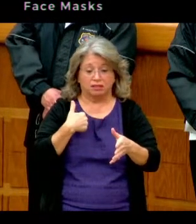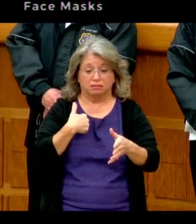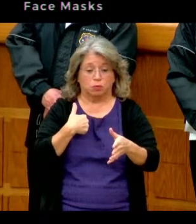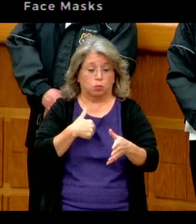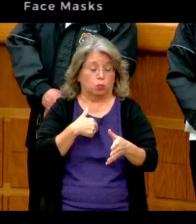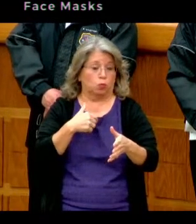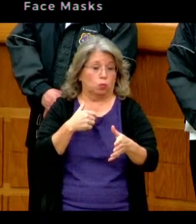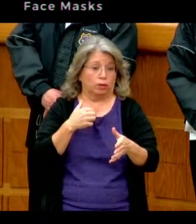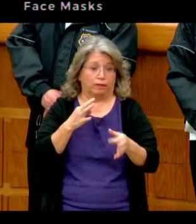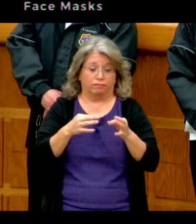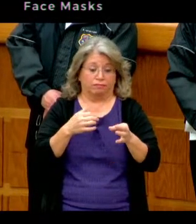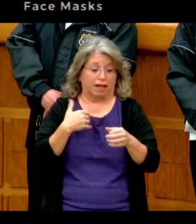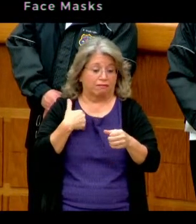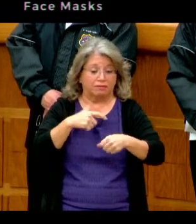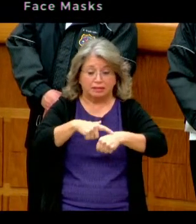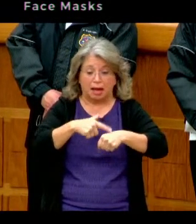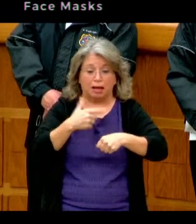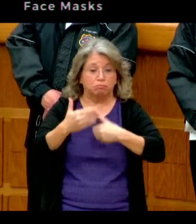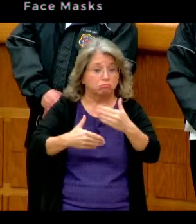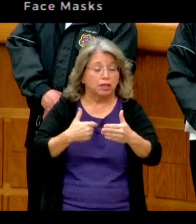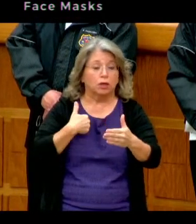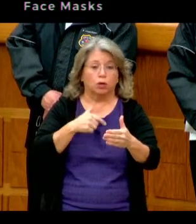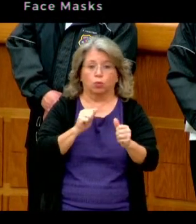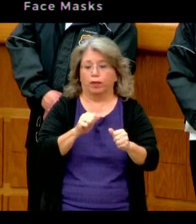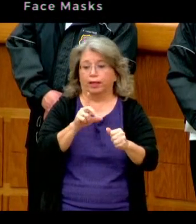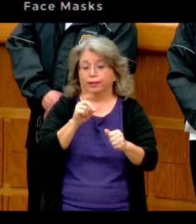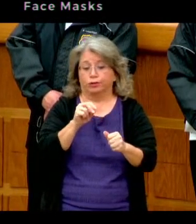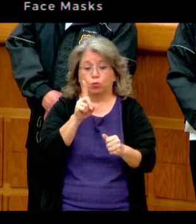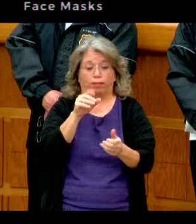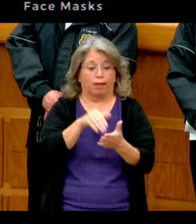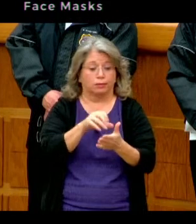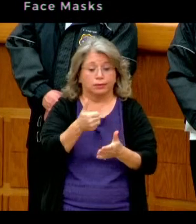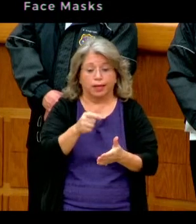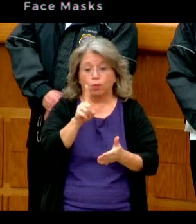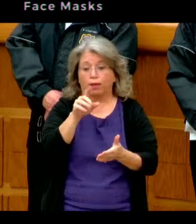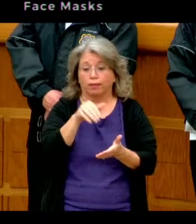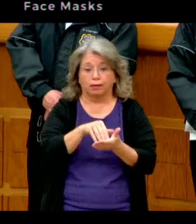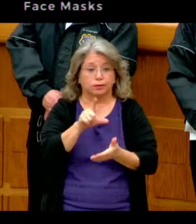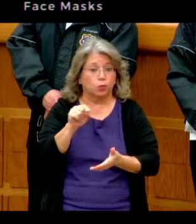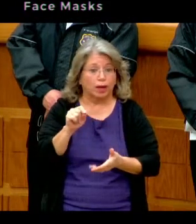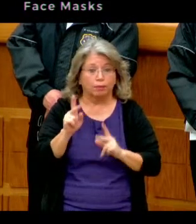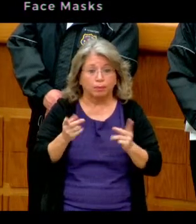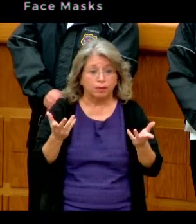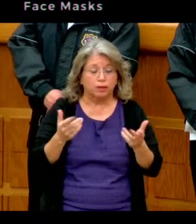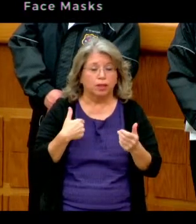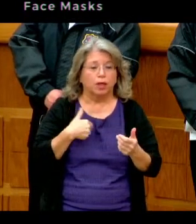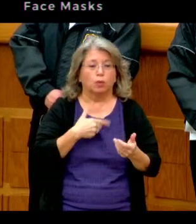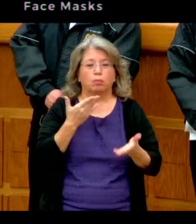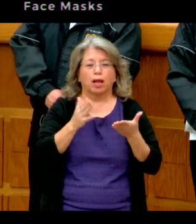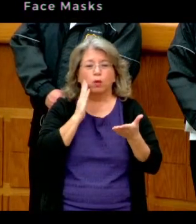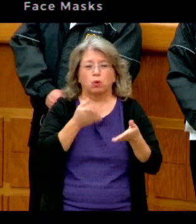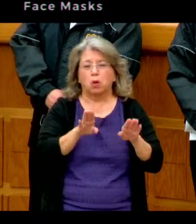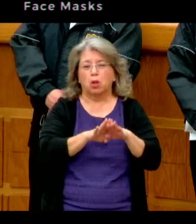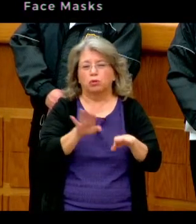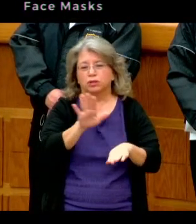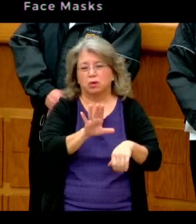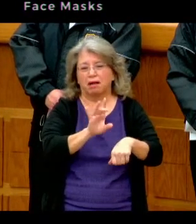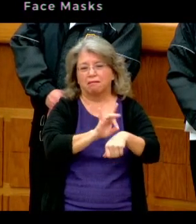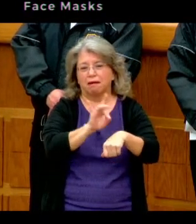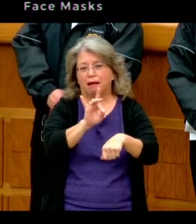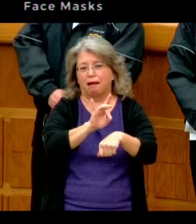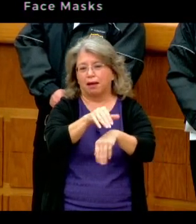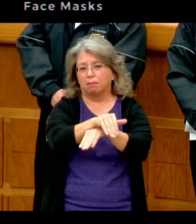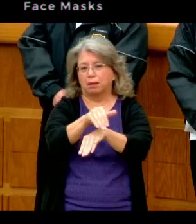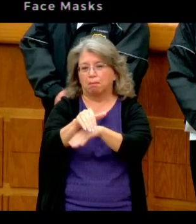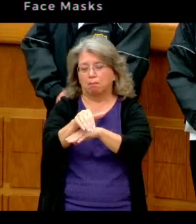1,020, 1,030. We probably will end up closing around 8 p.m. every day. That's our plan at this time, so we're